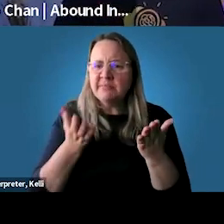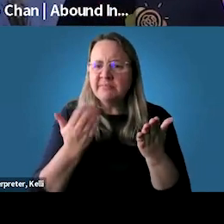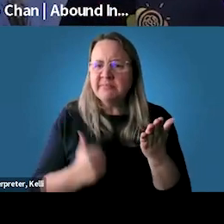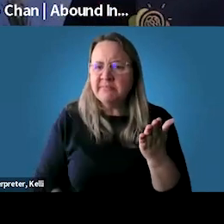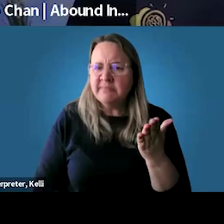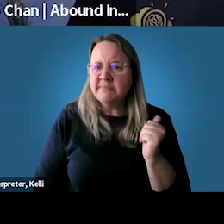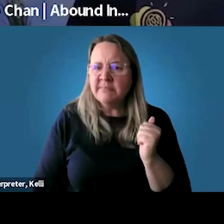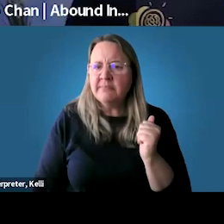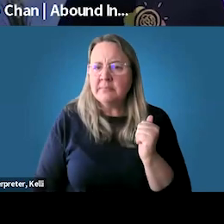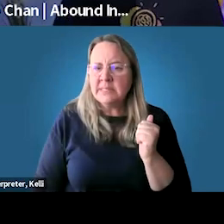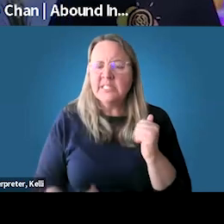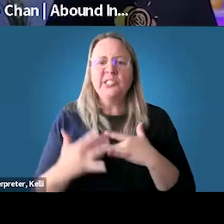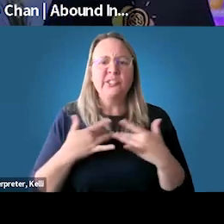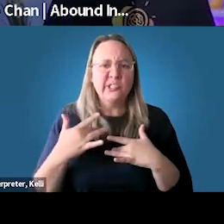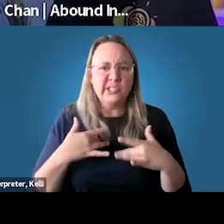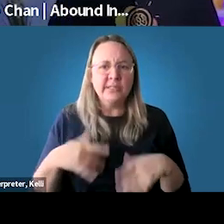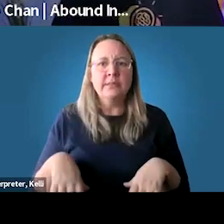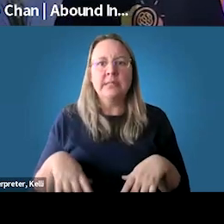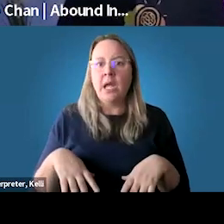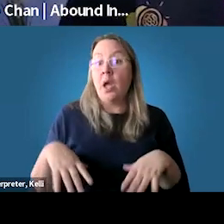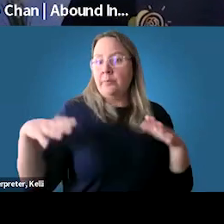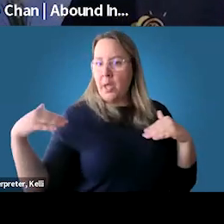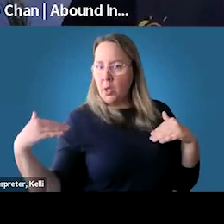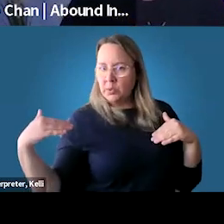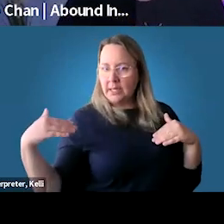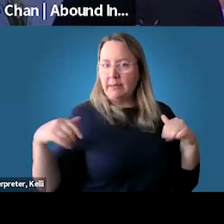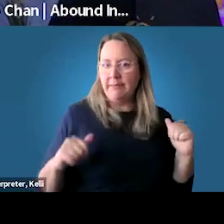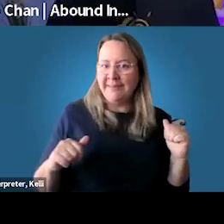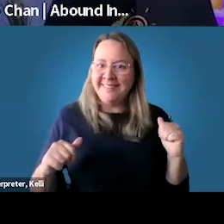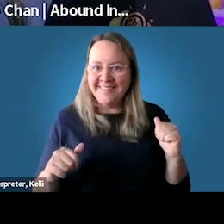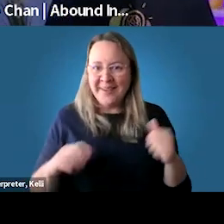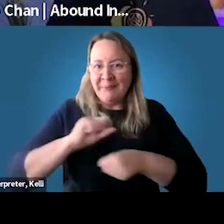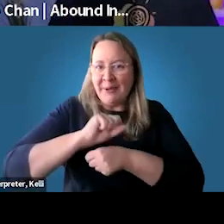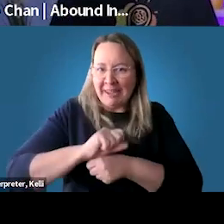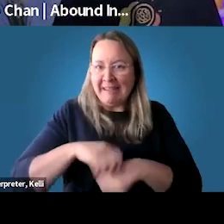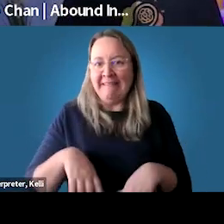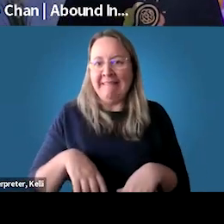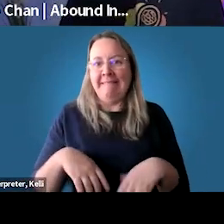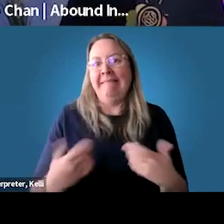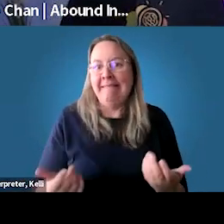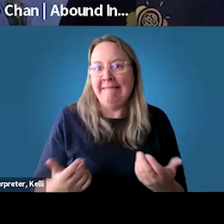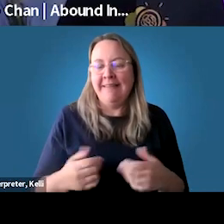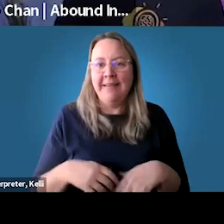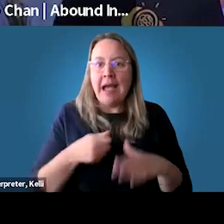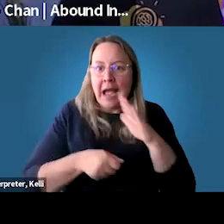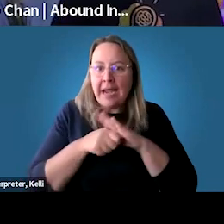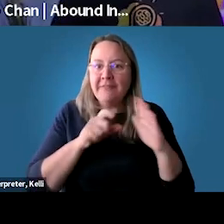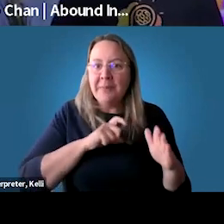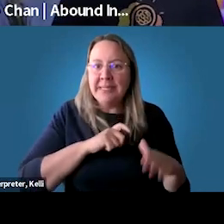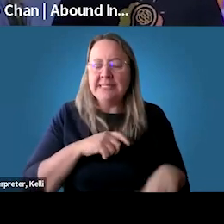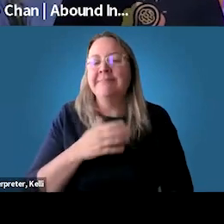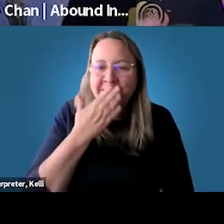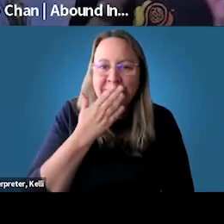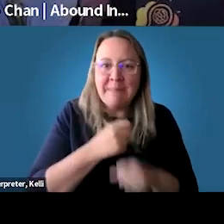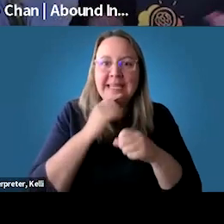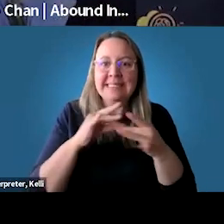see. He looks concerned. He's posing. Chief Mudpap. Hiding, working, fell in. Hiding from the police. Dropped his cell phone, making a